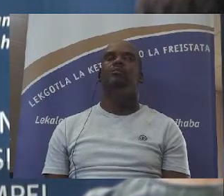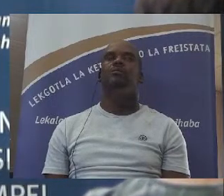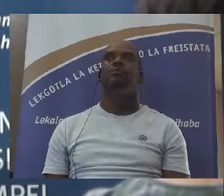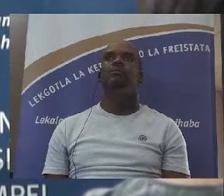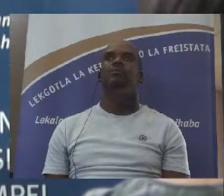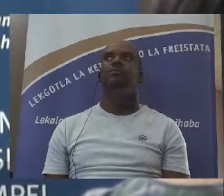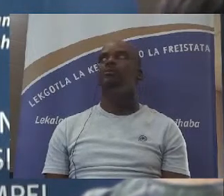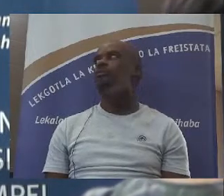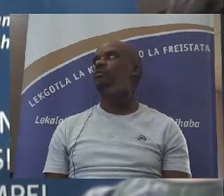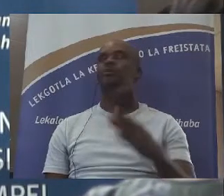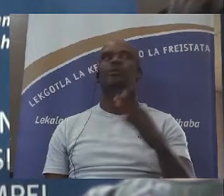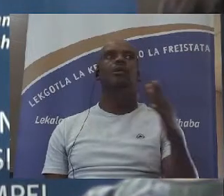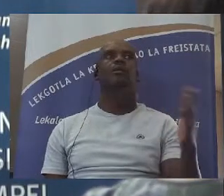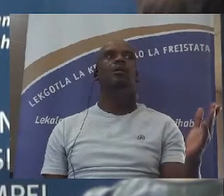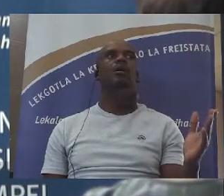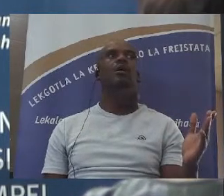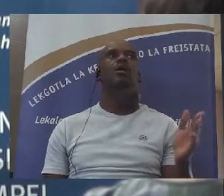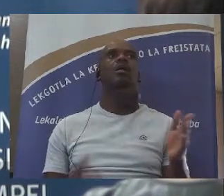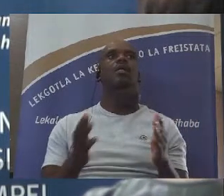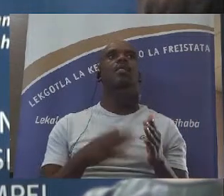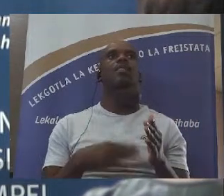Ka ntle teng ha ona motho e mong.